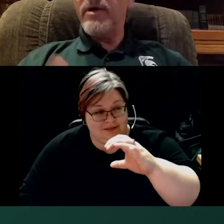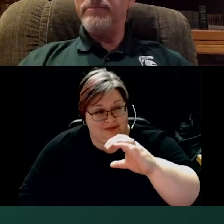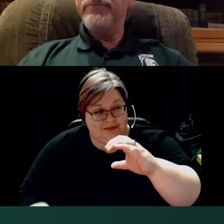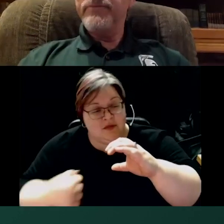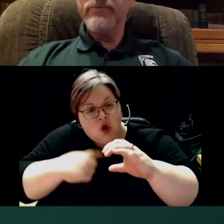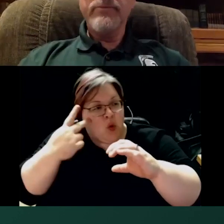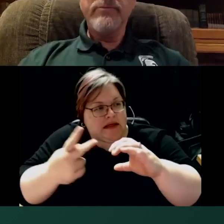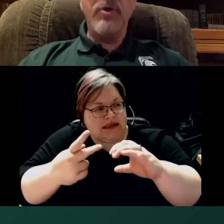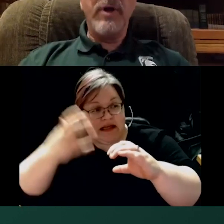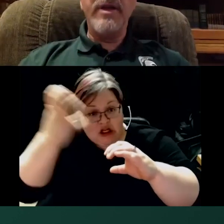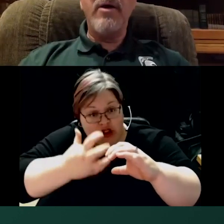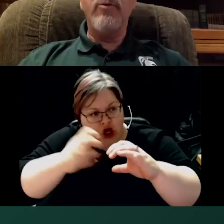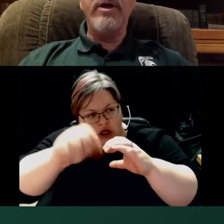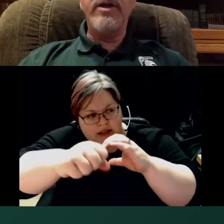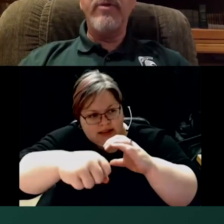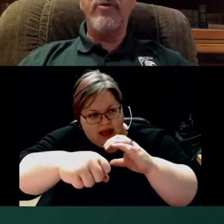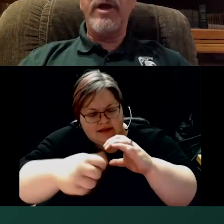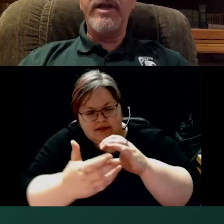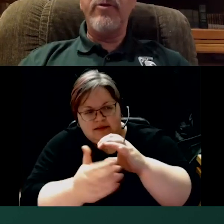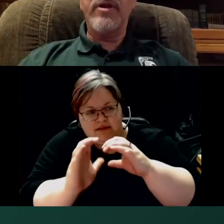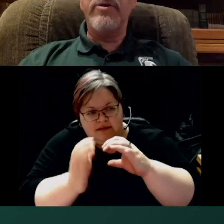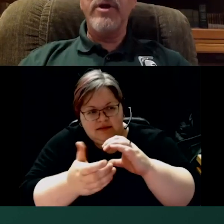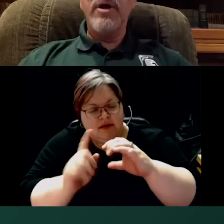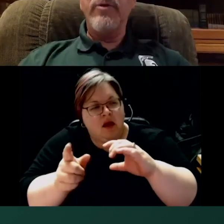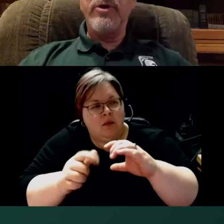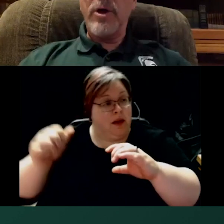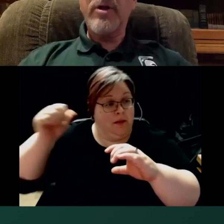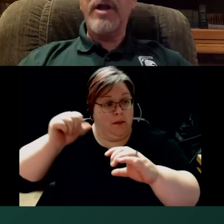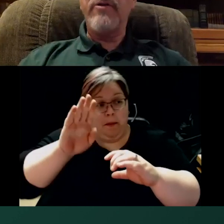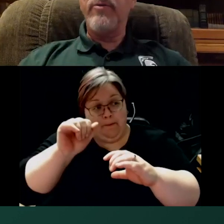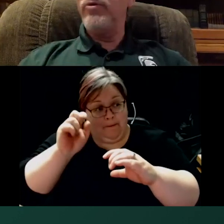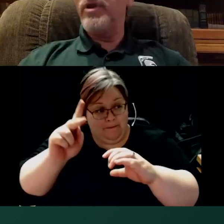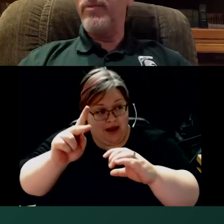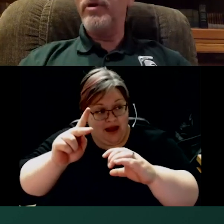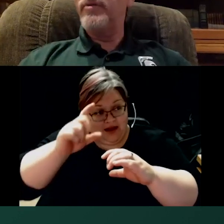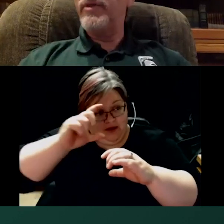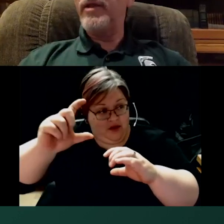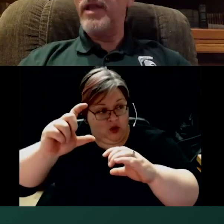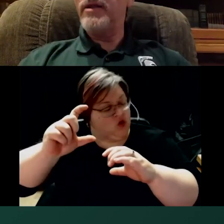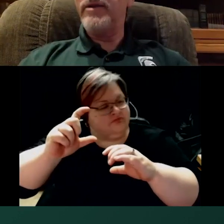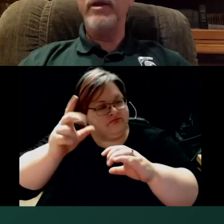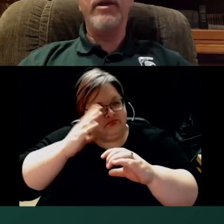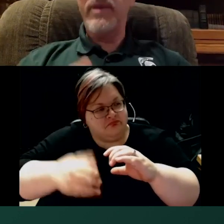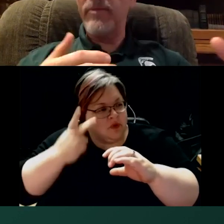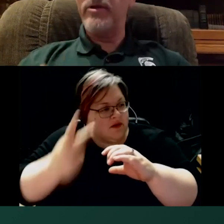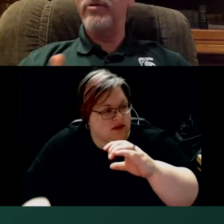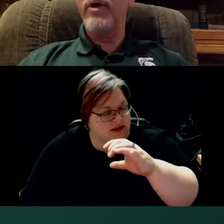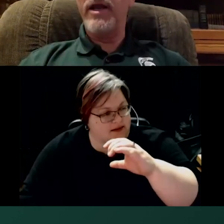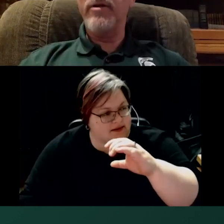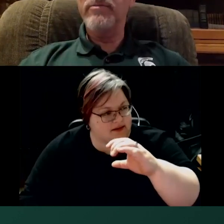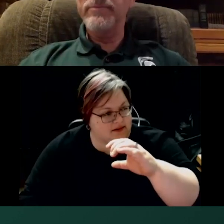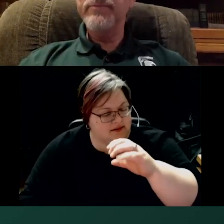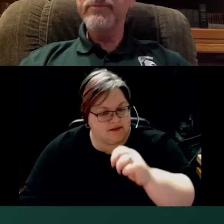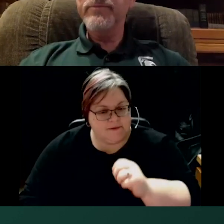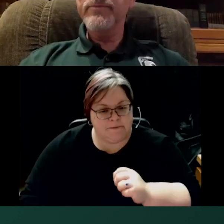half the time. Right now, anytime there's a waning crescent, the dark side of the moon is the part simply that's not lit, and sometimes it's looking right